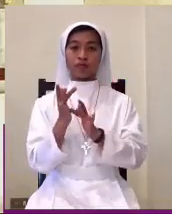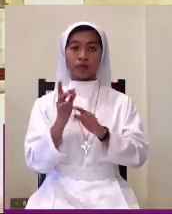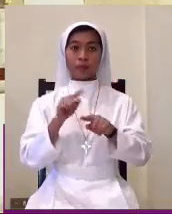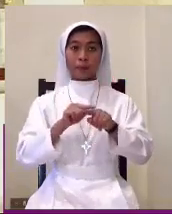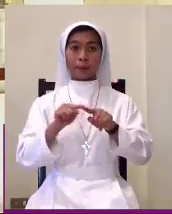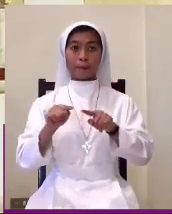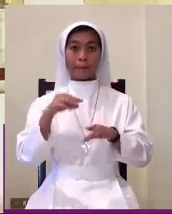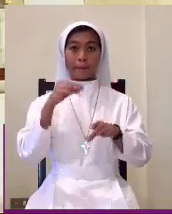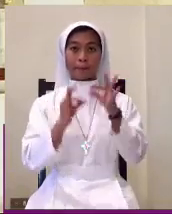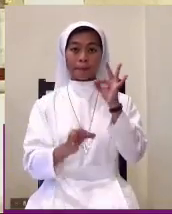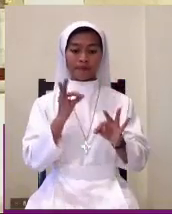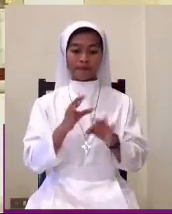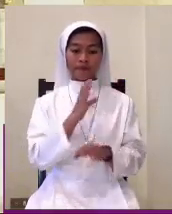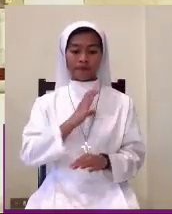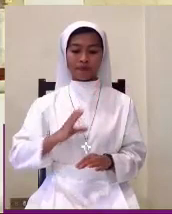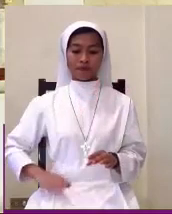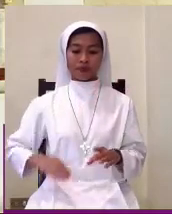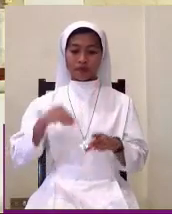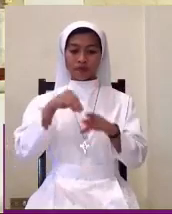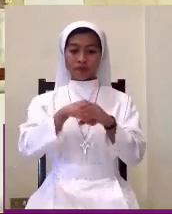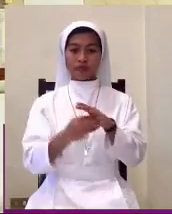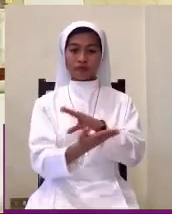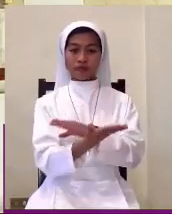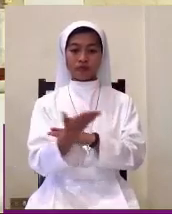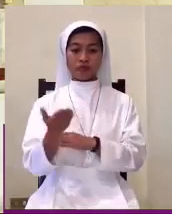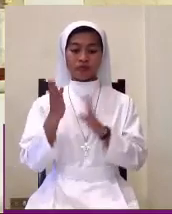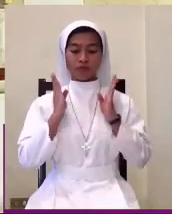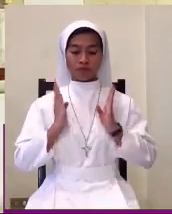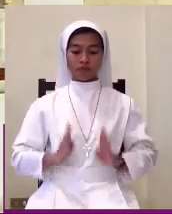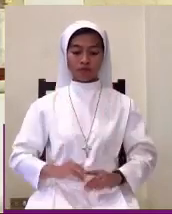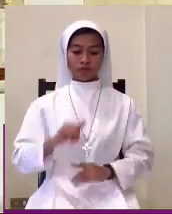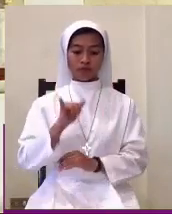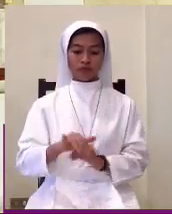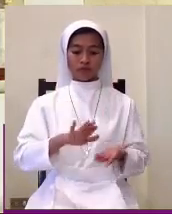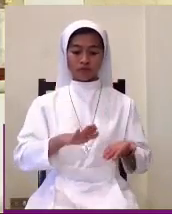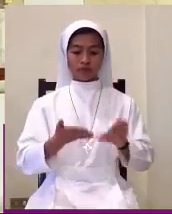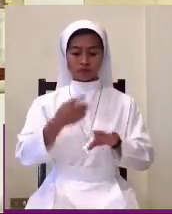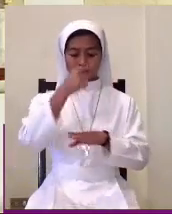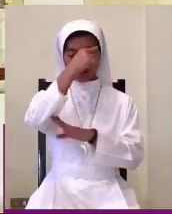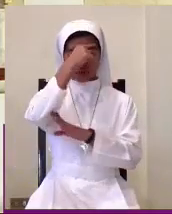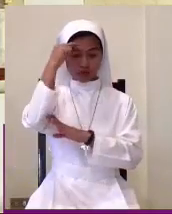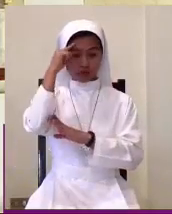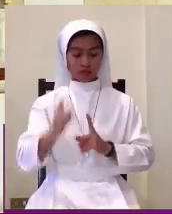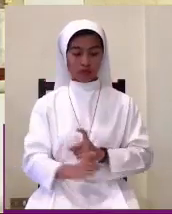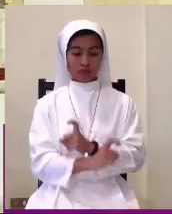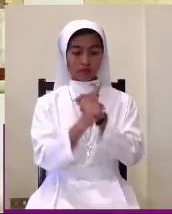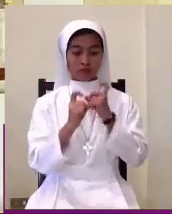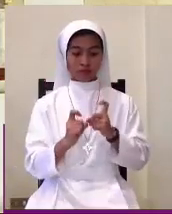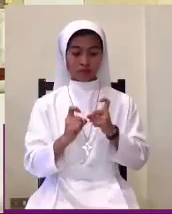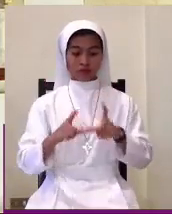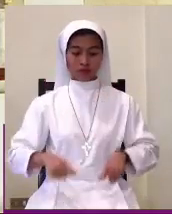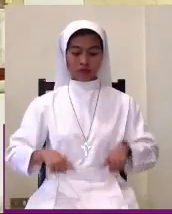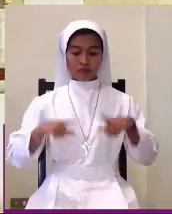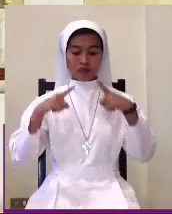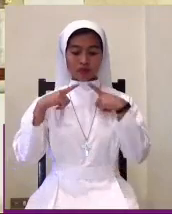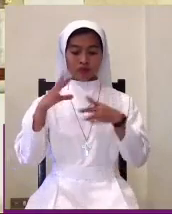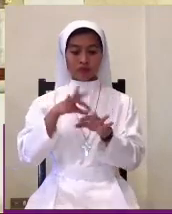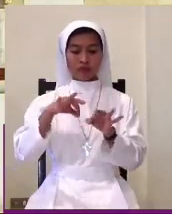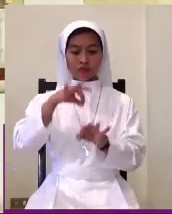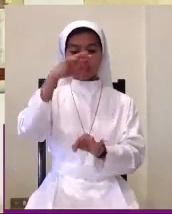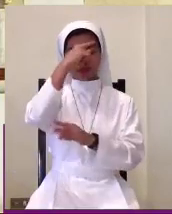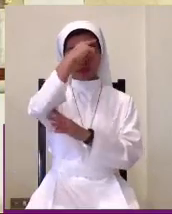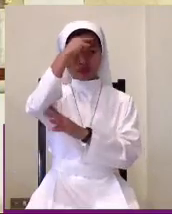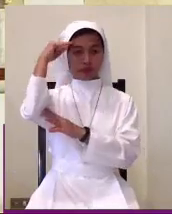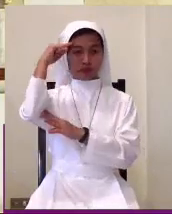you, although the body is dead because of sin, the Spirit is alive because